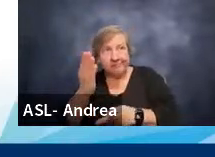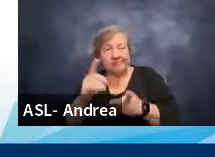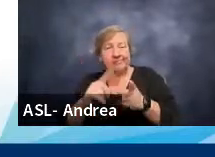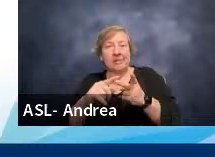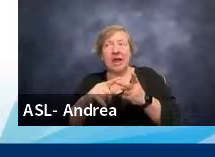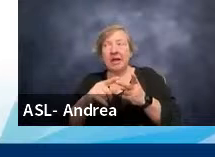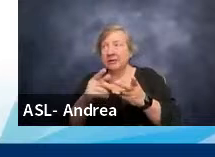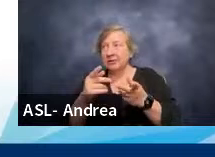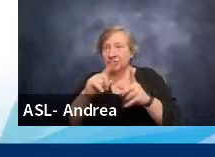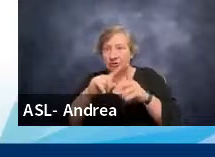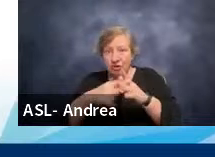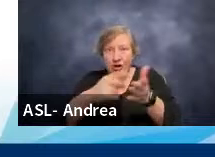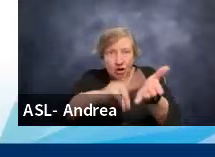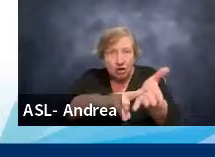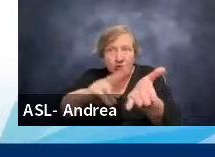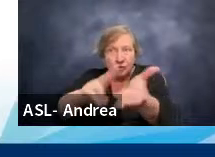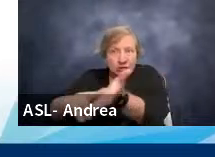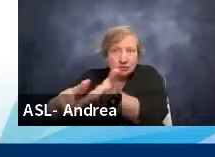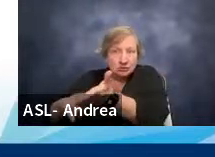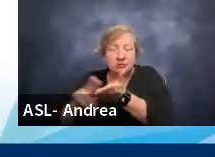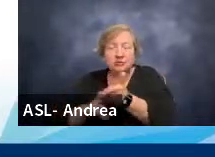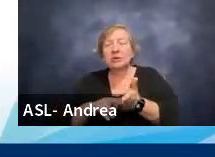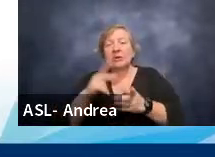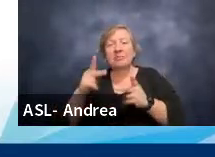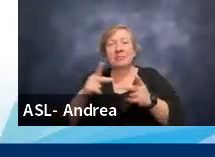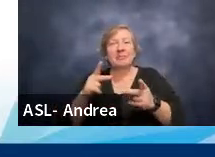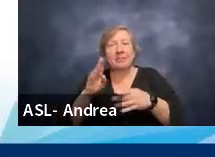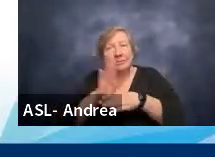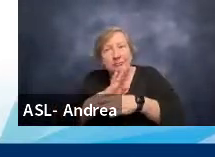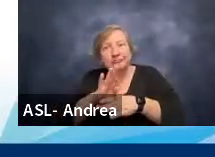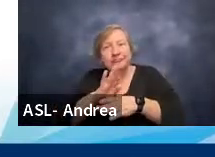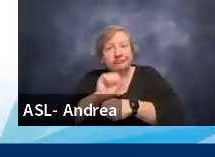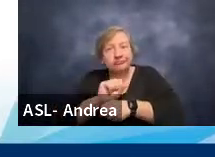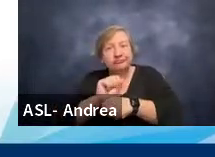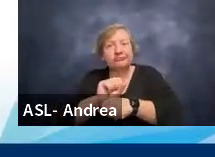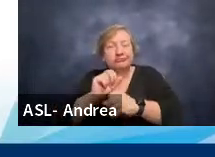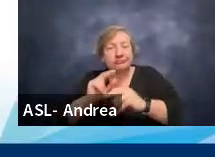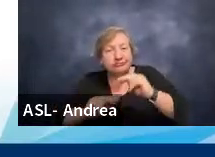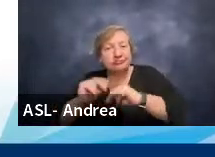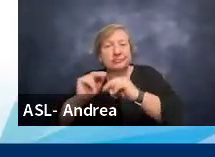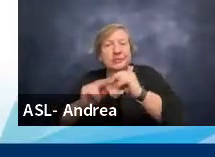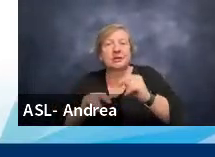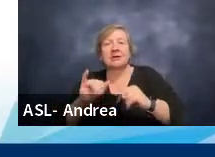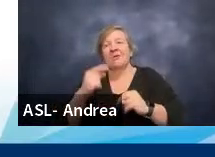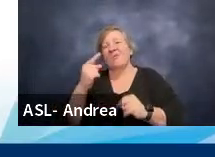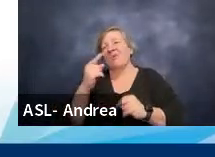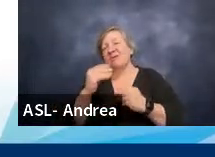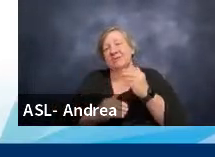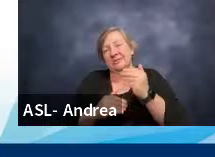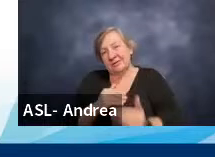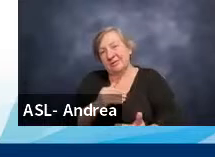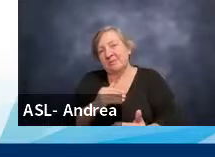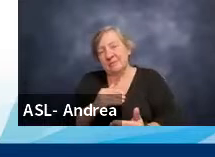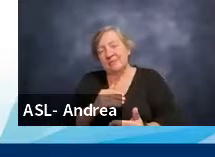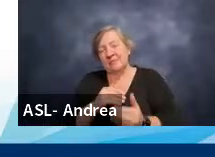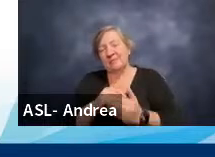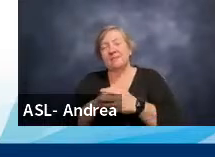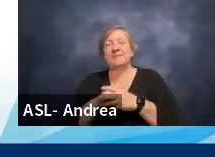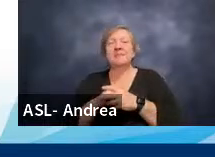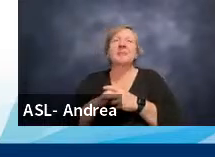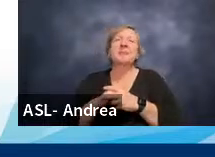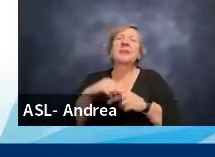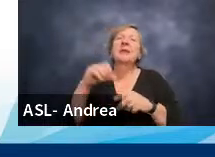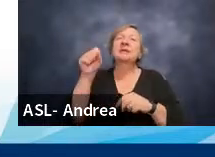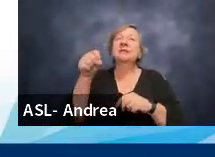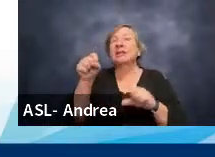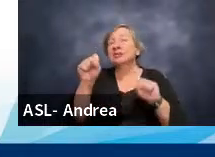mentioned. And so it's one step. And so, yes, there could